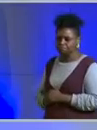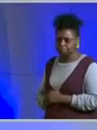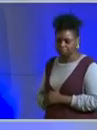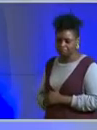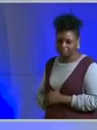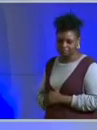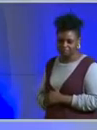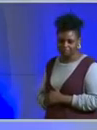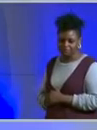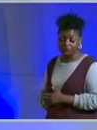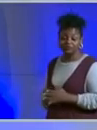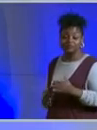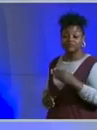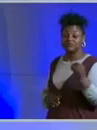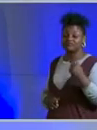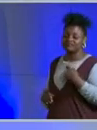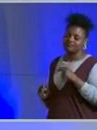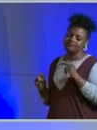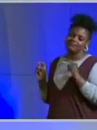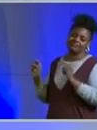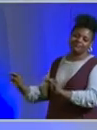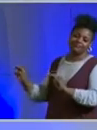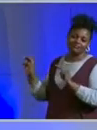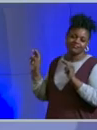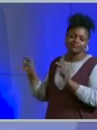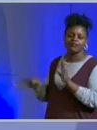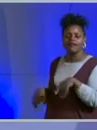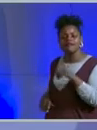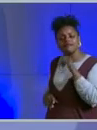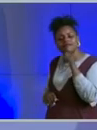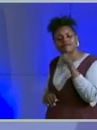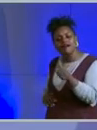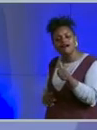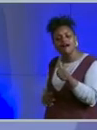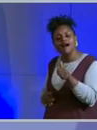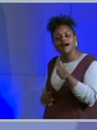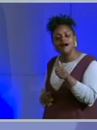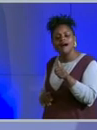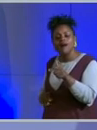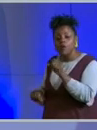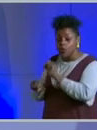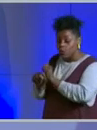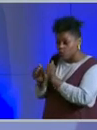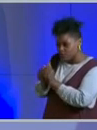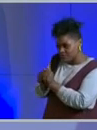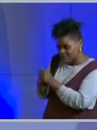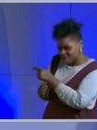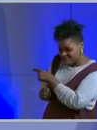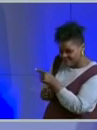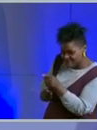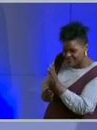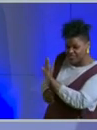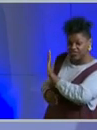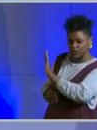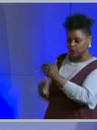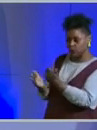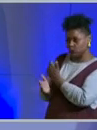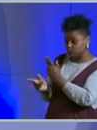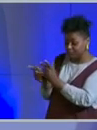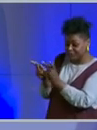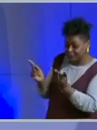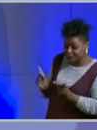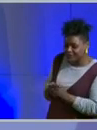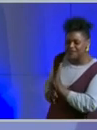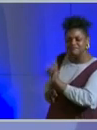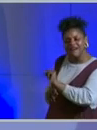And I am looking forward not just to working with these directors in their new roles, but with just